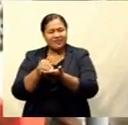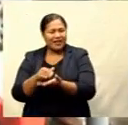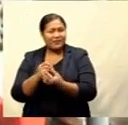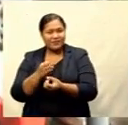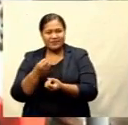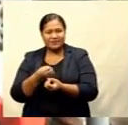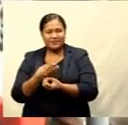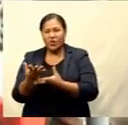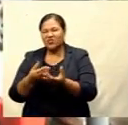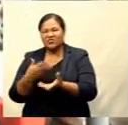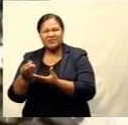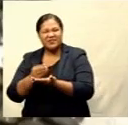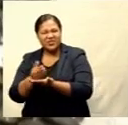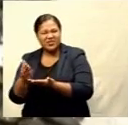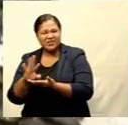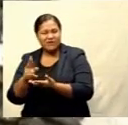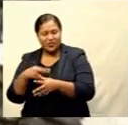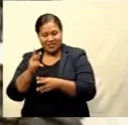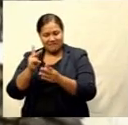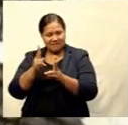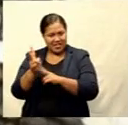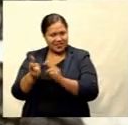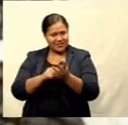towards village projects as well.